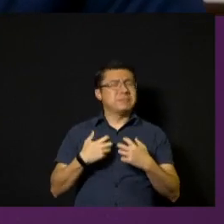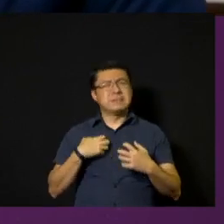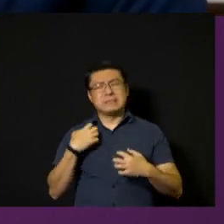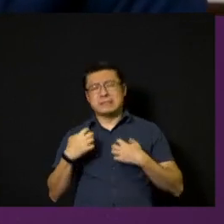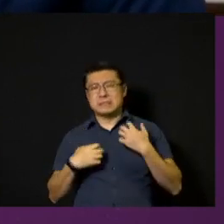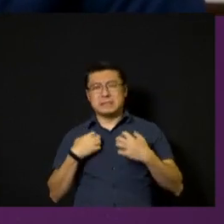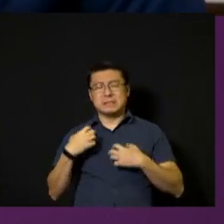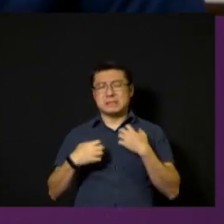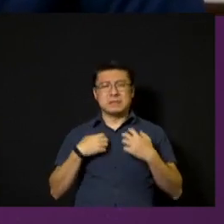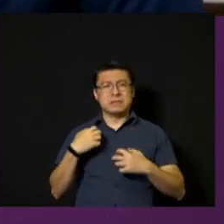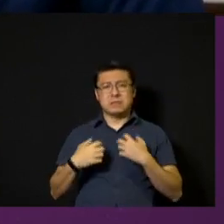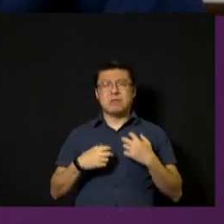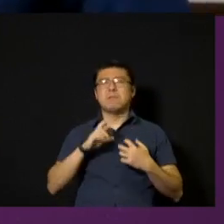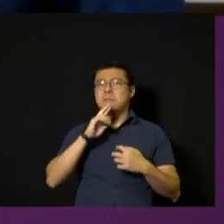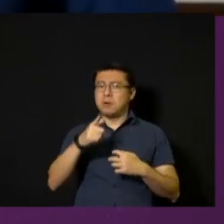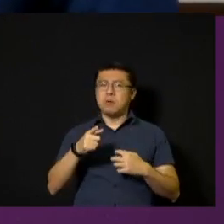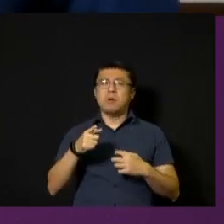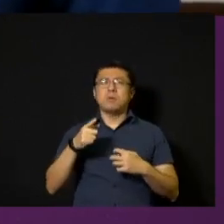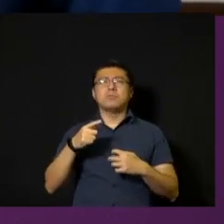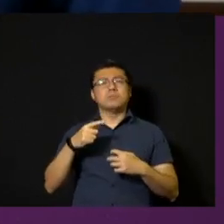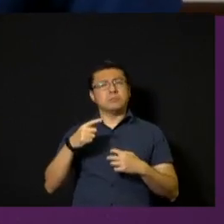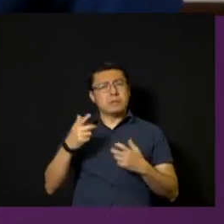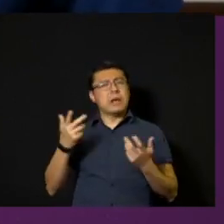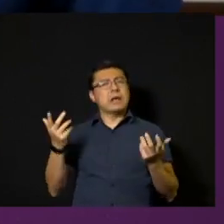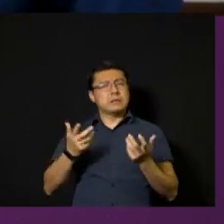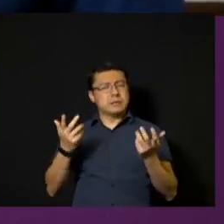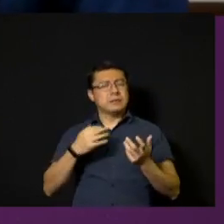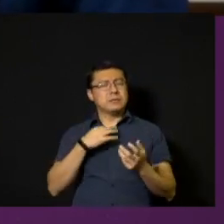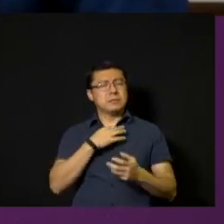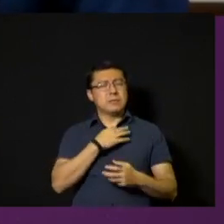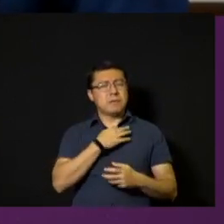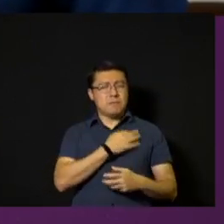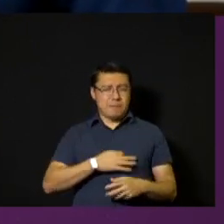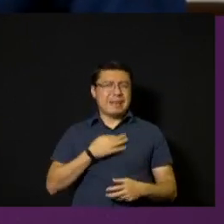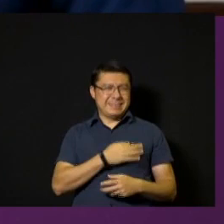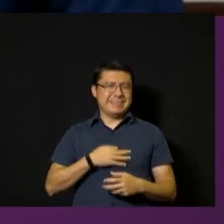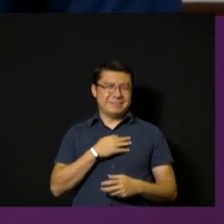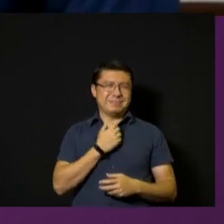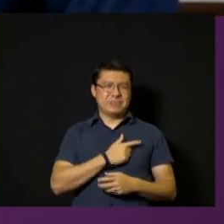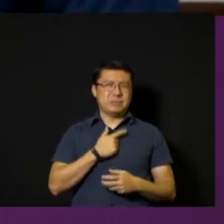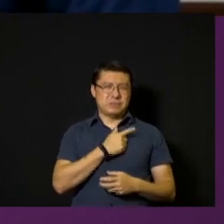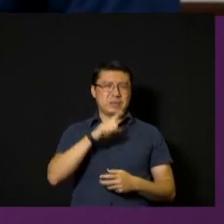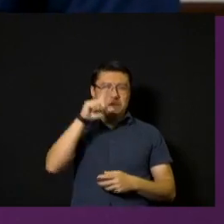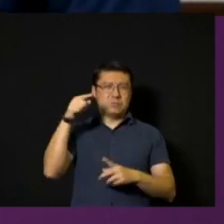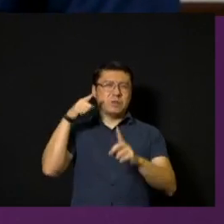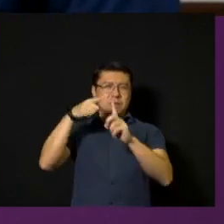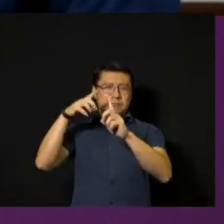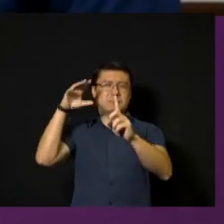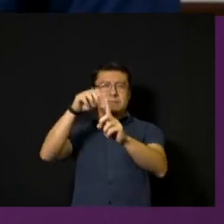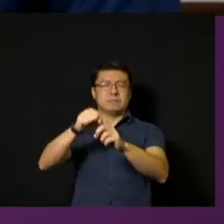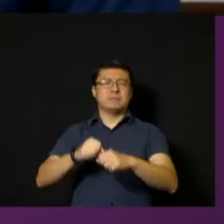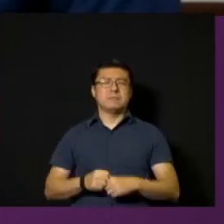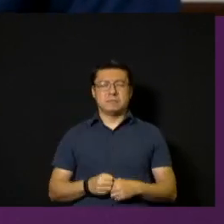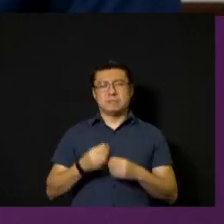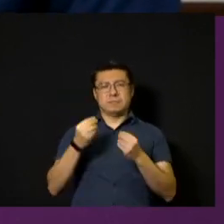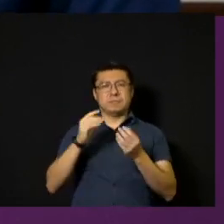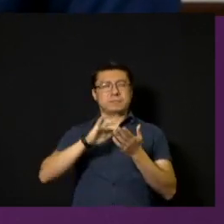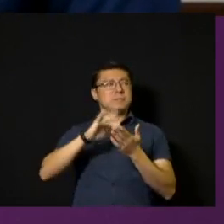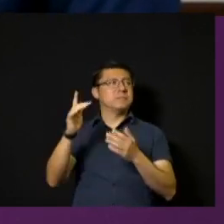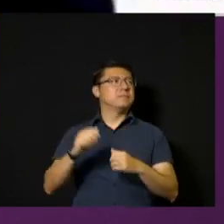do, being happy today, and later I will get the goals. Great, Wolfram. Thank you very much,